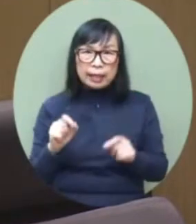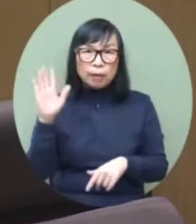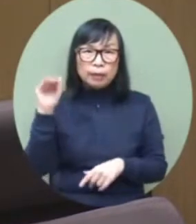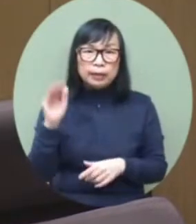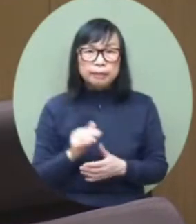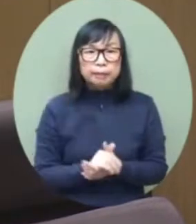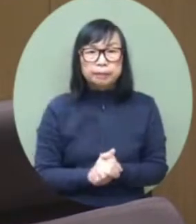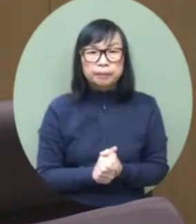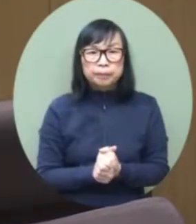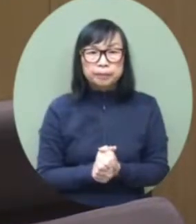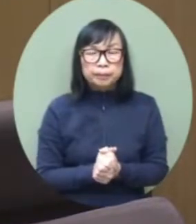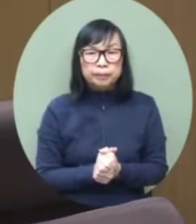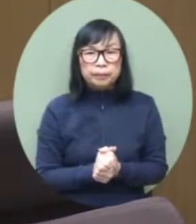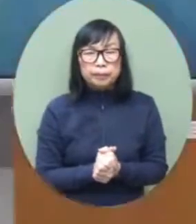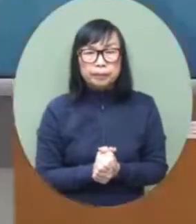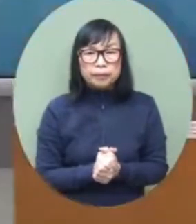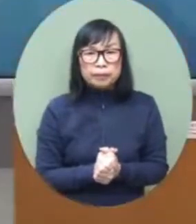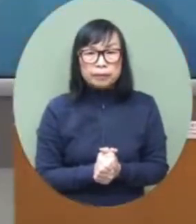from vaccinations?